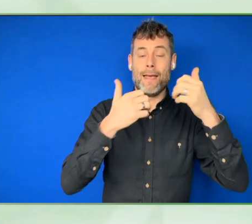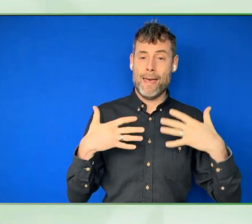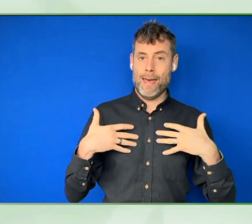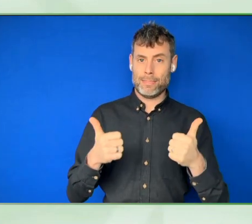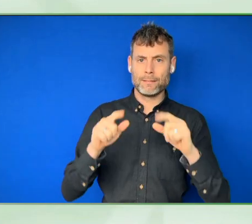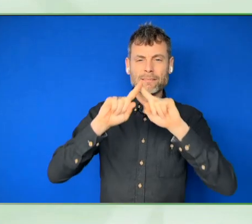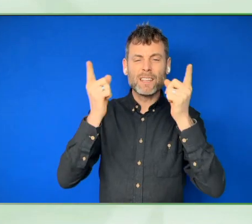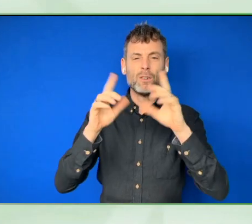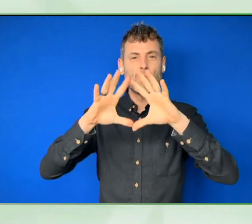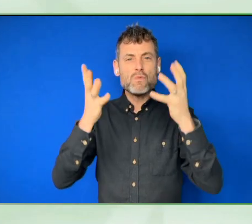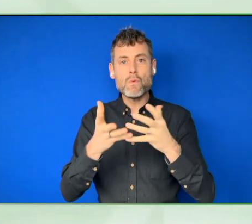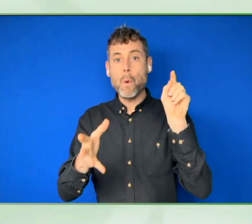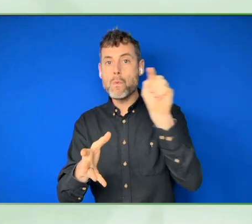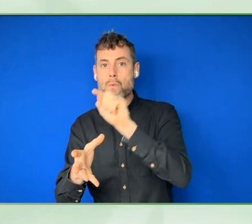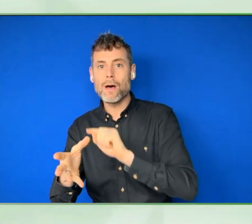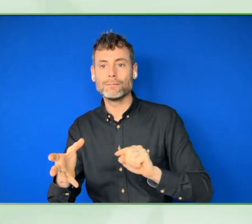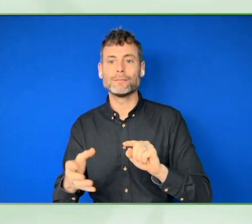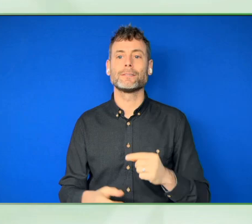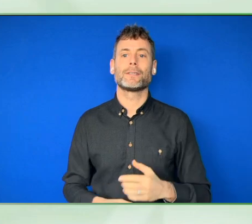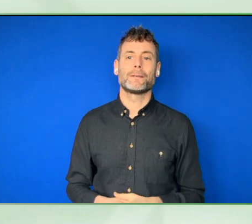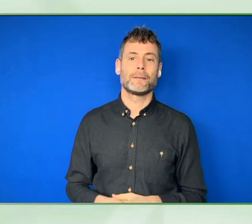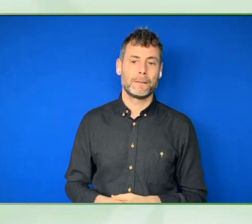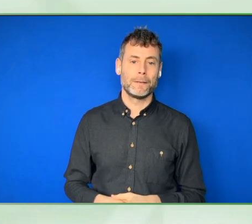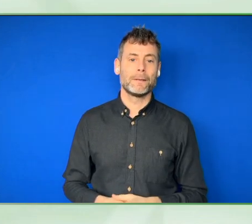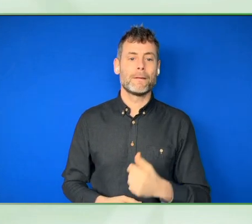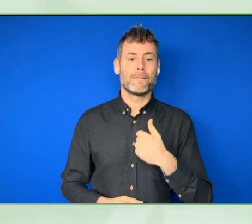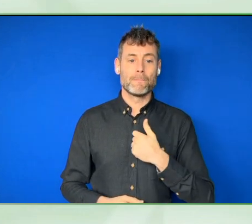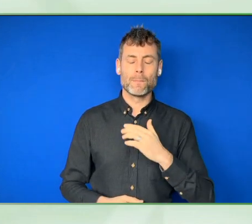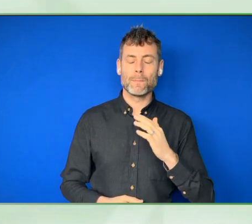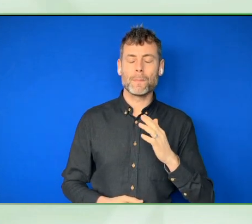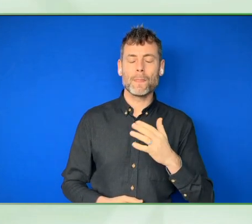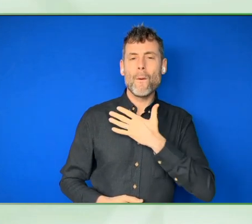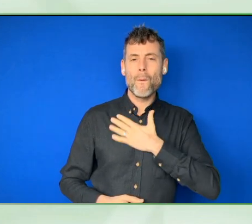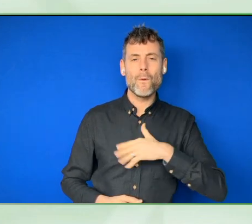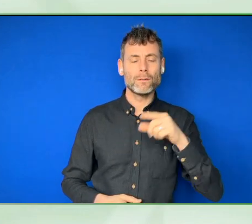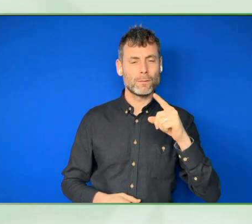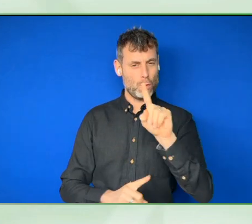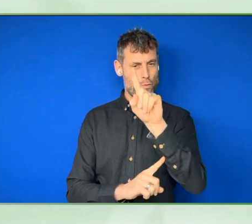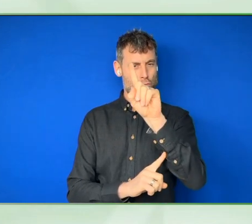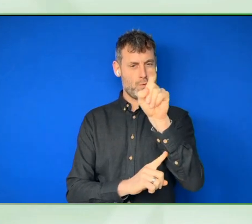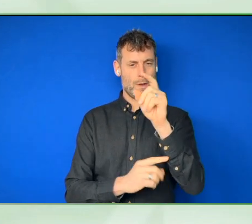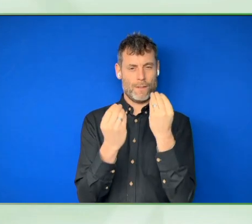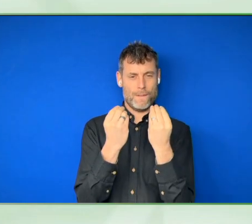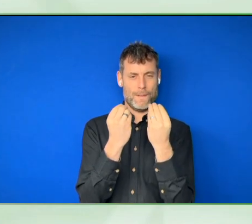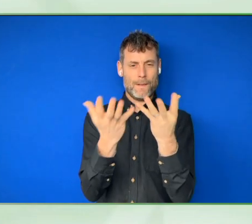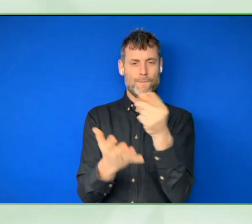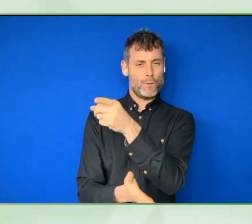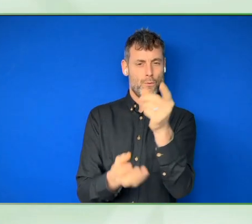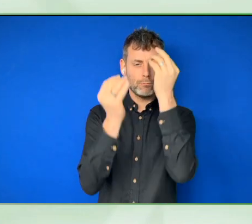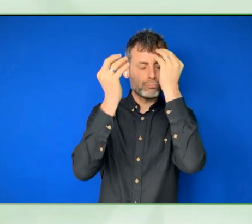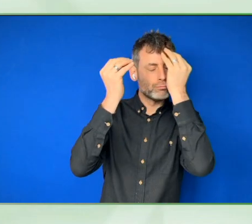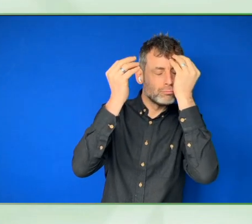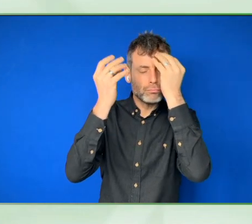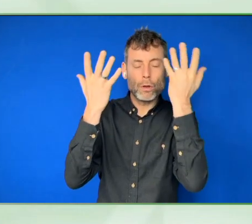So before I introduce the panel, I just want you to think for a moment, if you'd like to close your eyes or just visualize